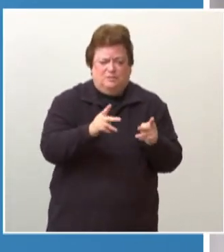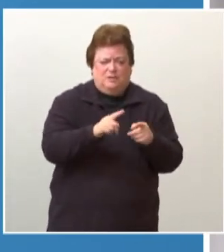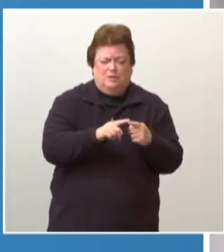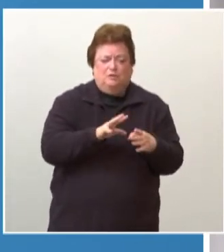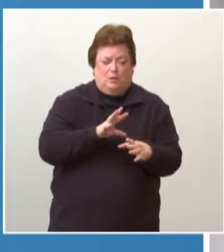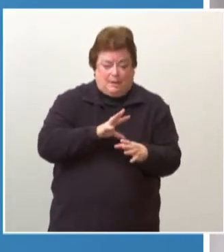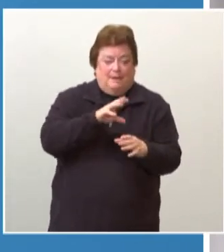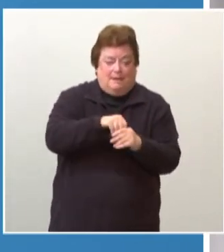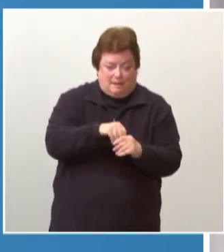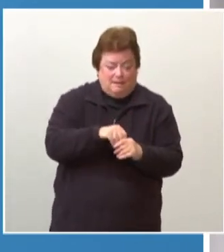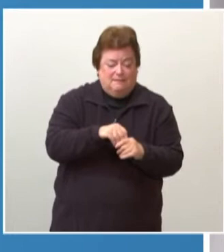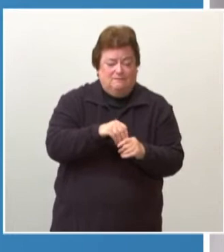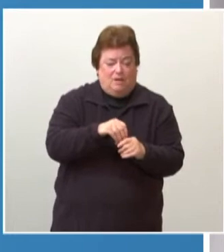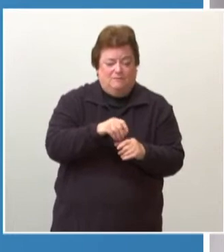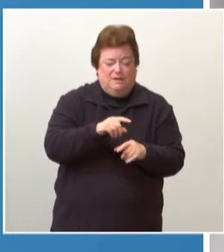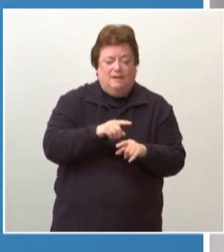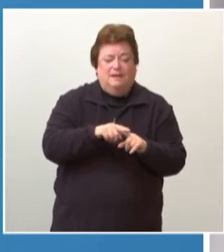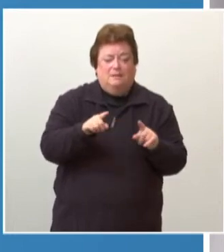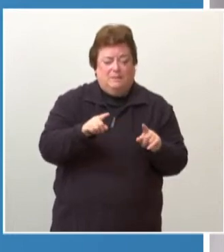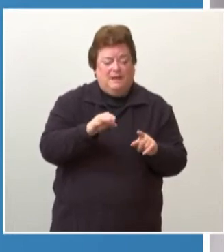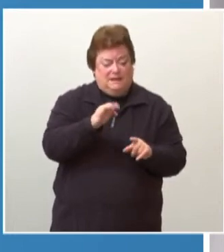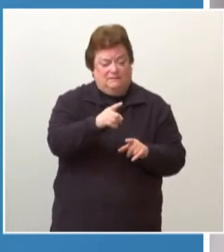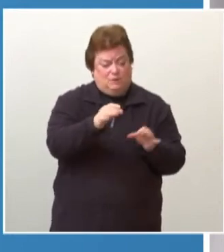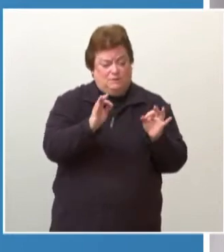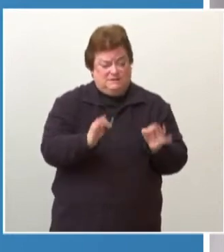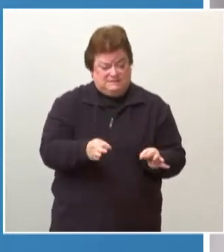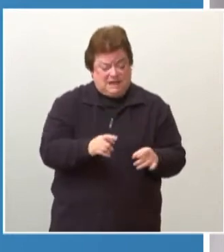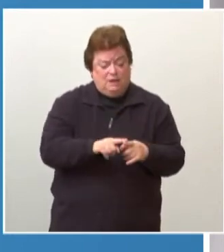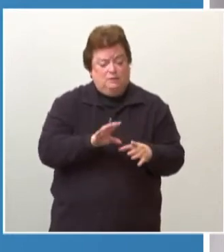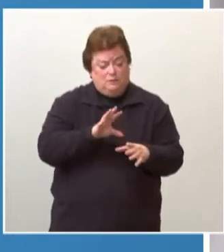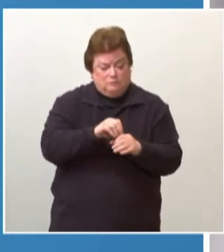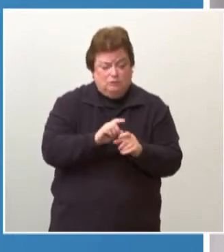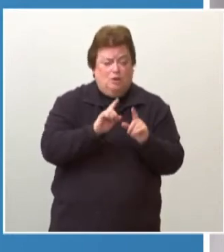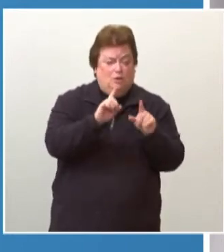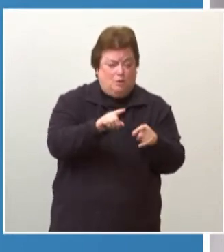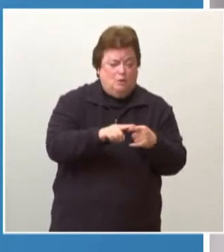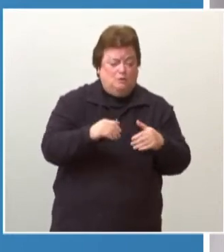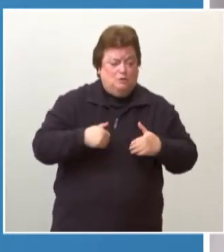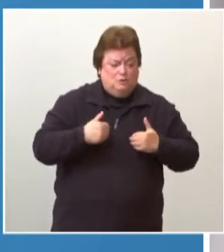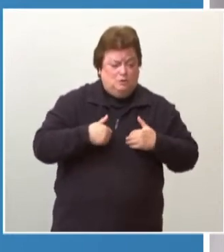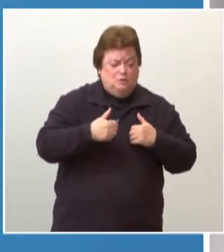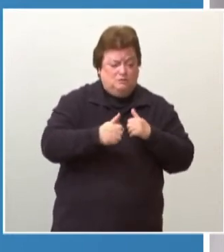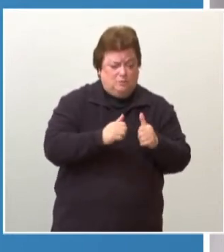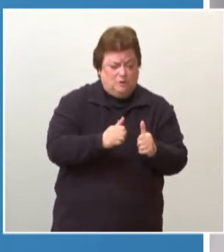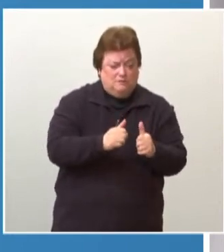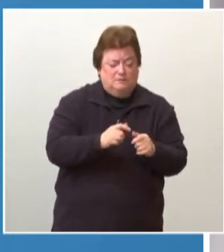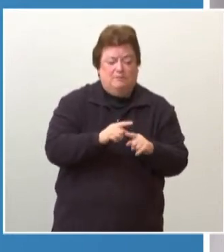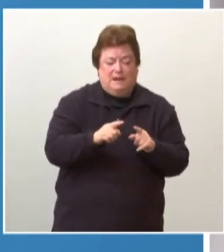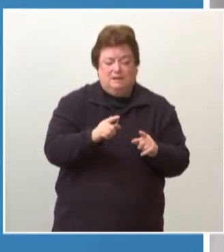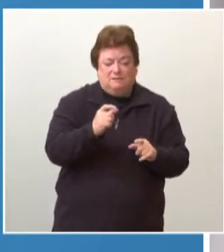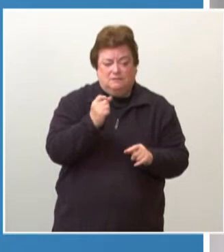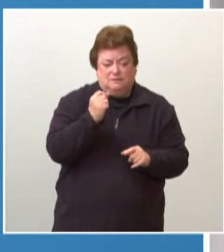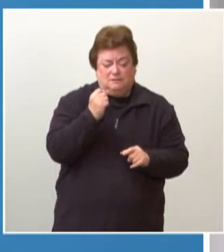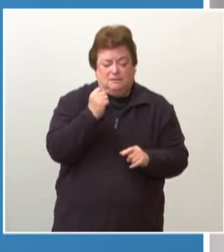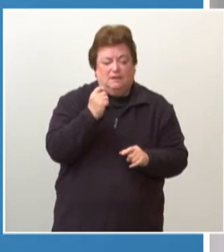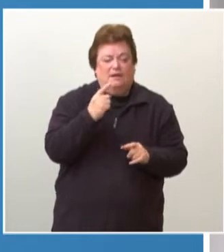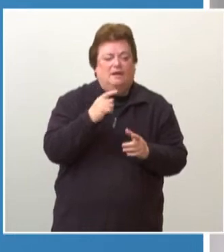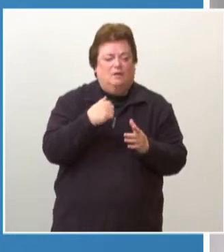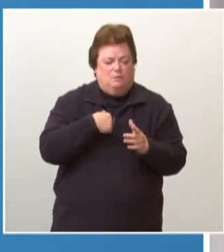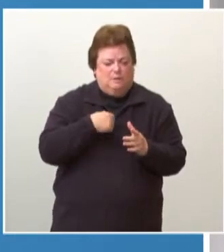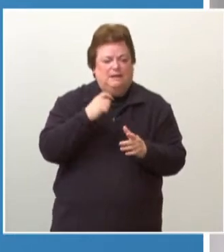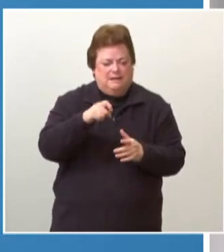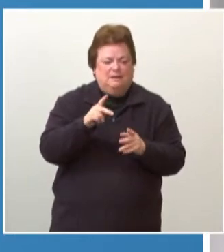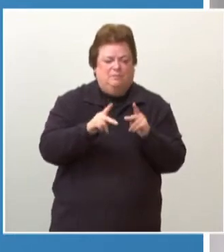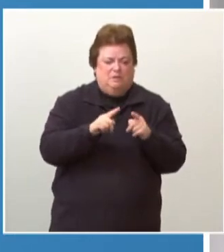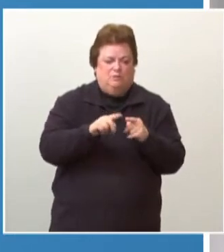in right now. But if that decision is made to do that, if the risk is assumed, then we need people to